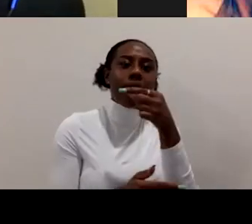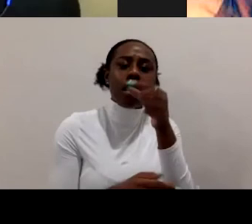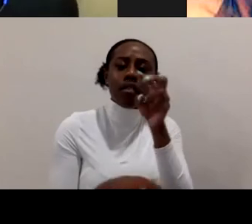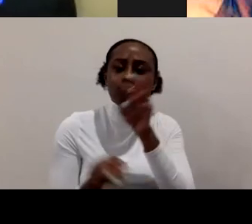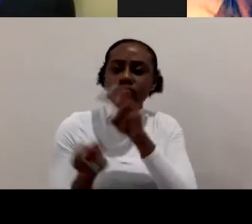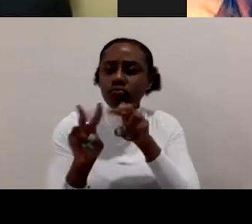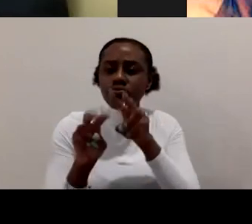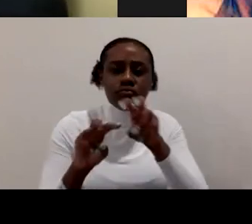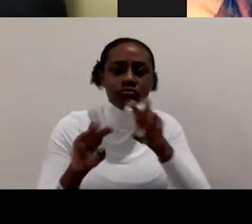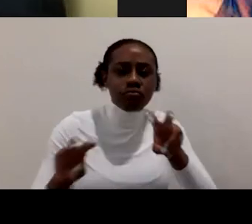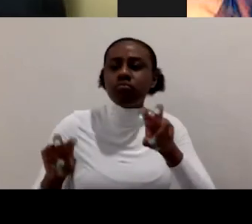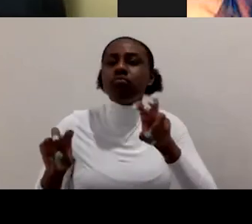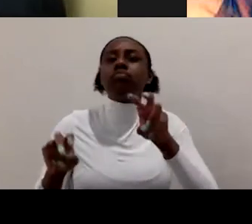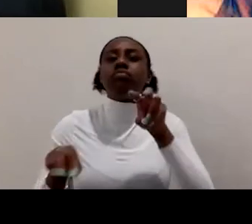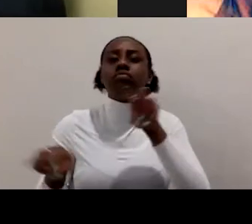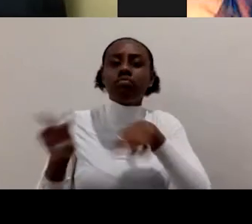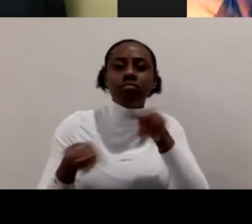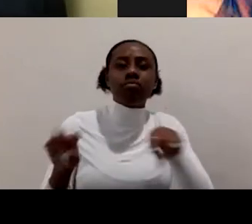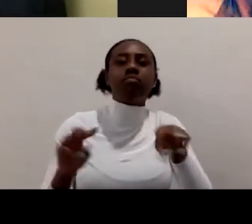Thank you, folks.